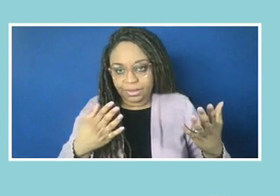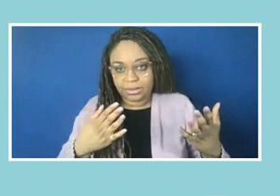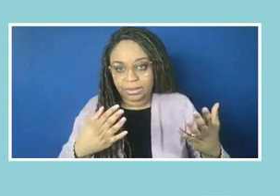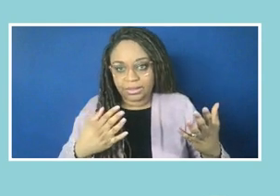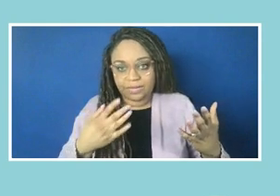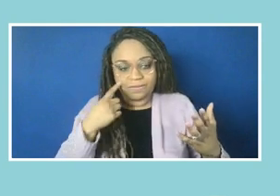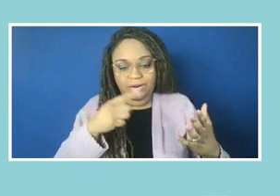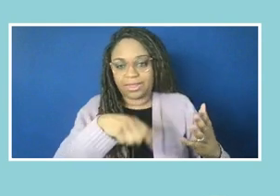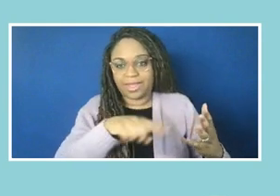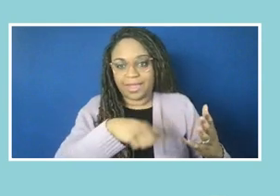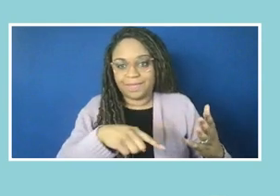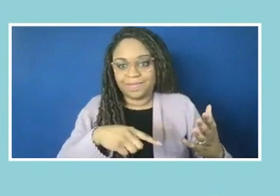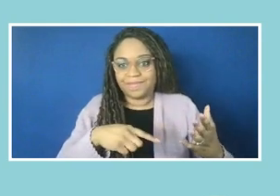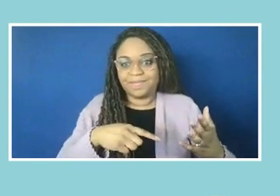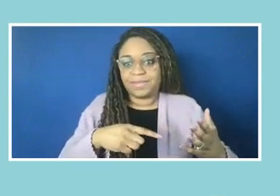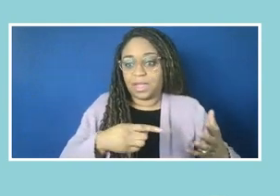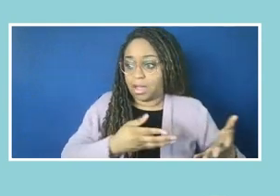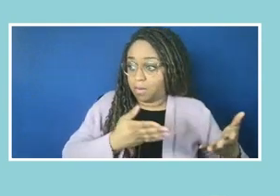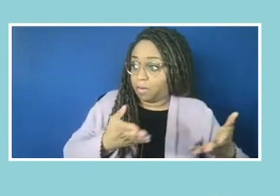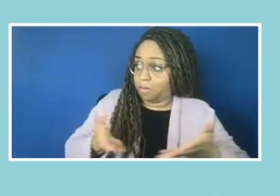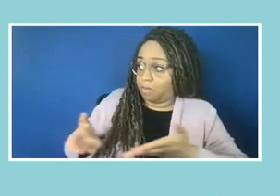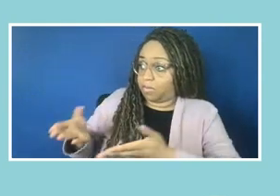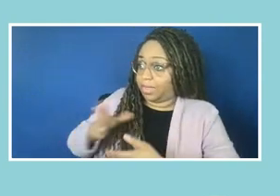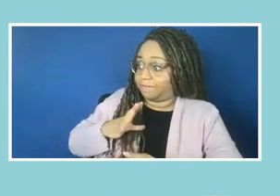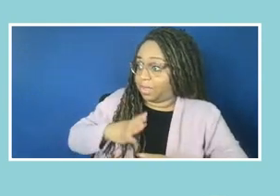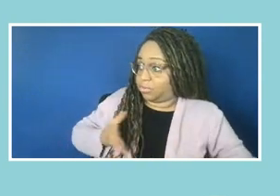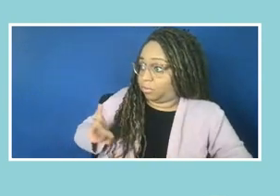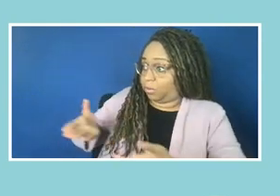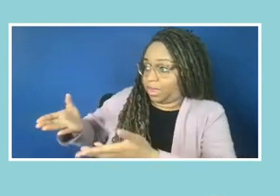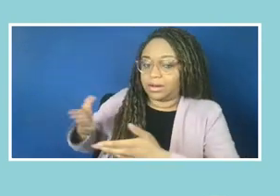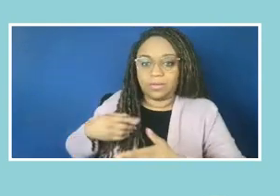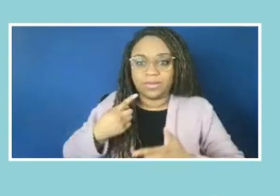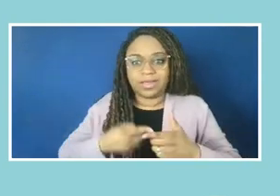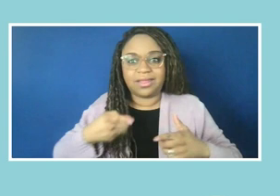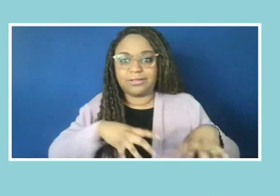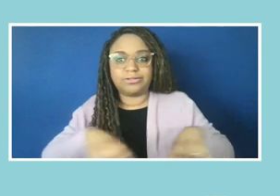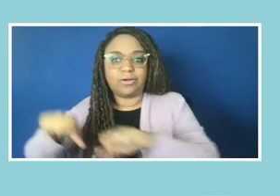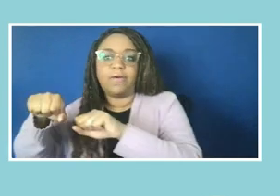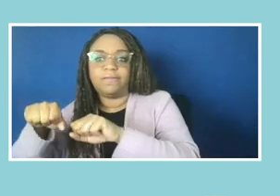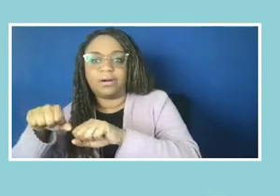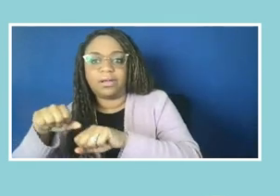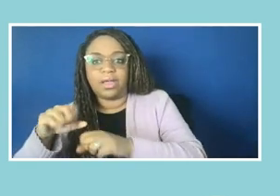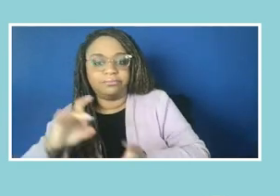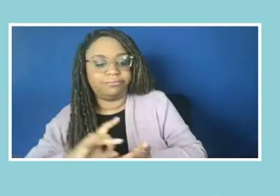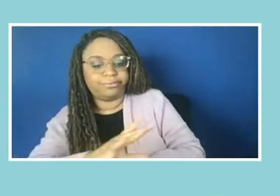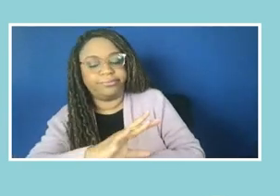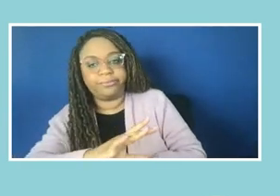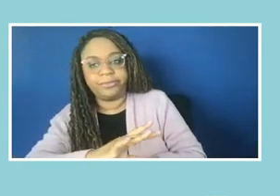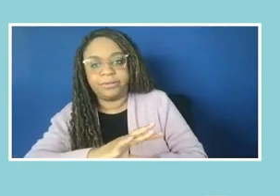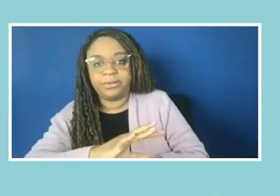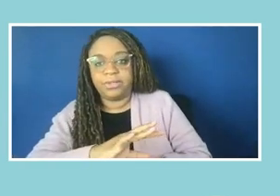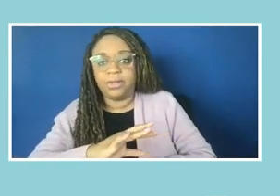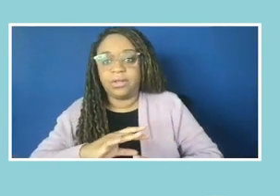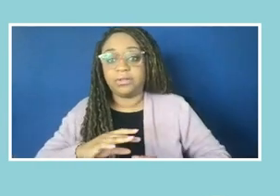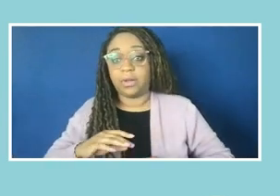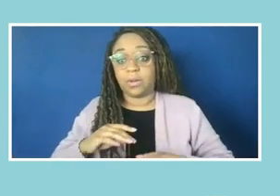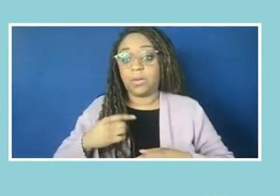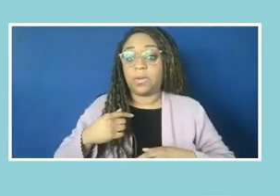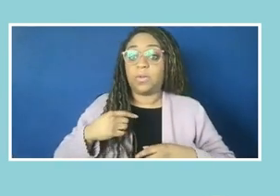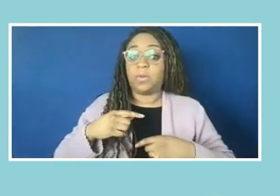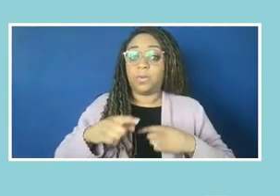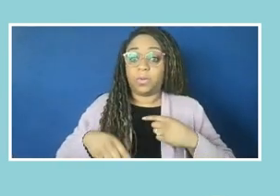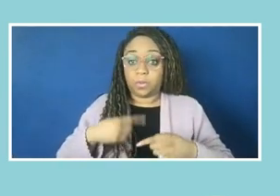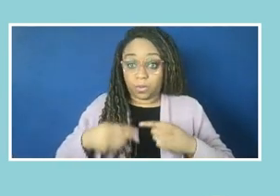be mindful when that three-way fight comes from their direction. When it comes from us, everybody prospers. When it comes from